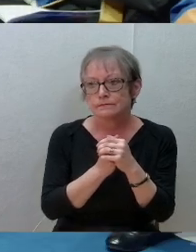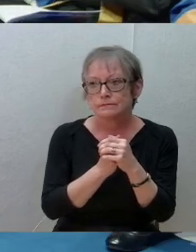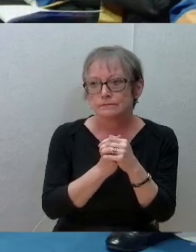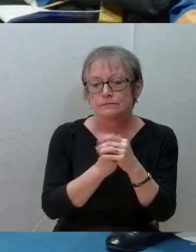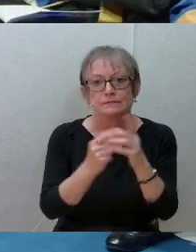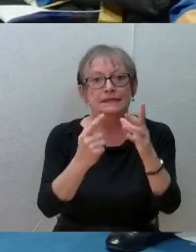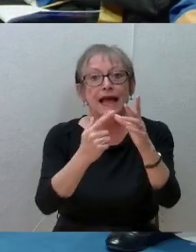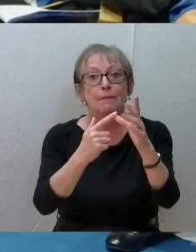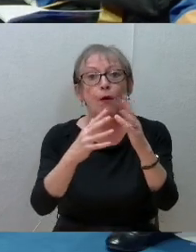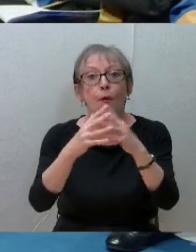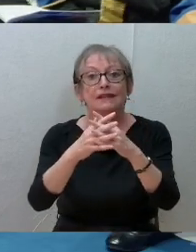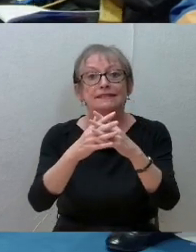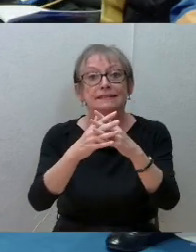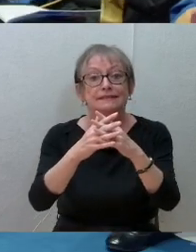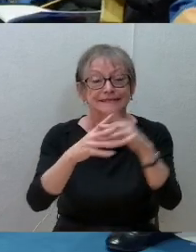Amy Watson.